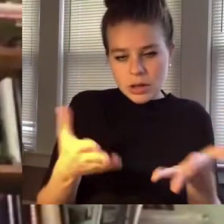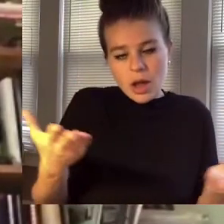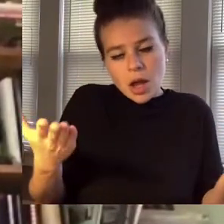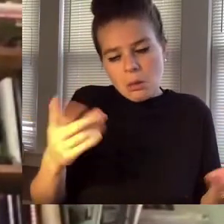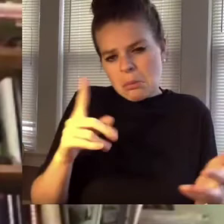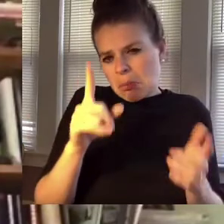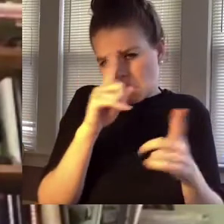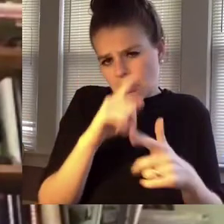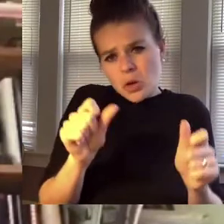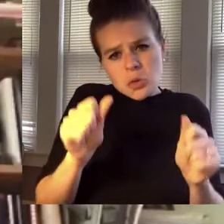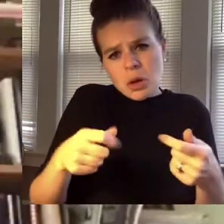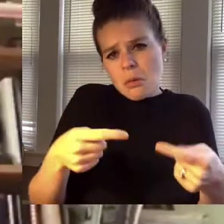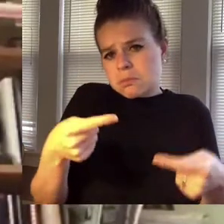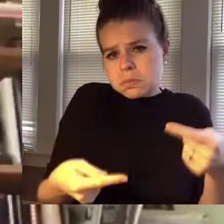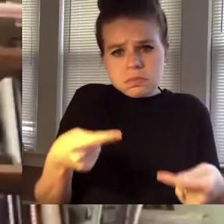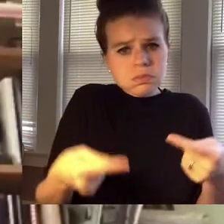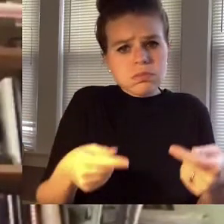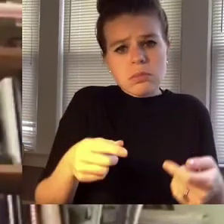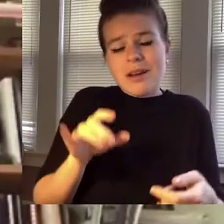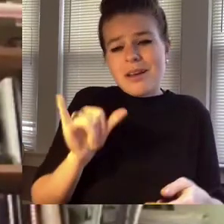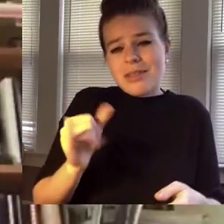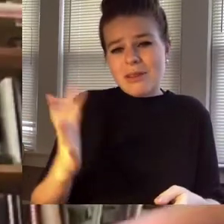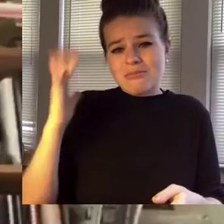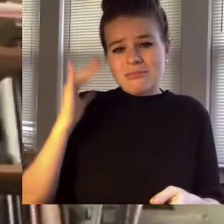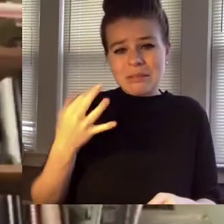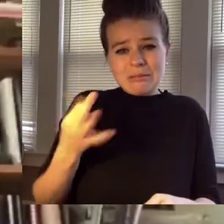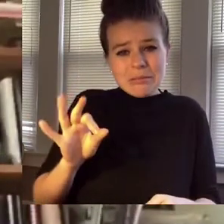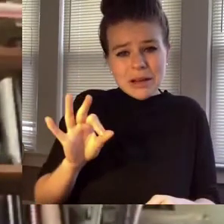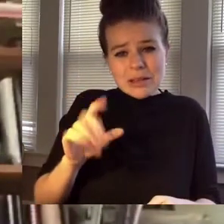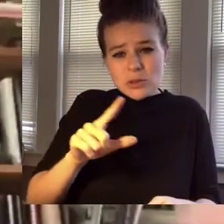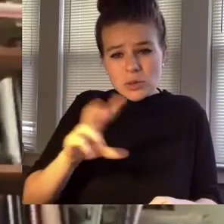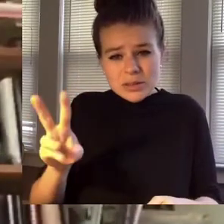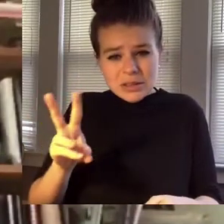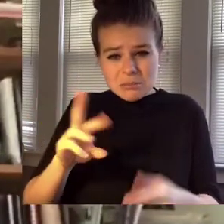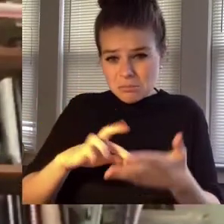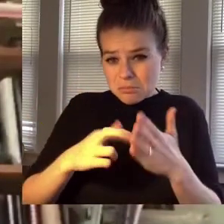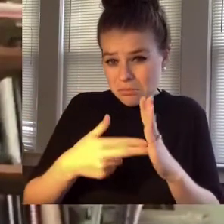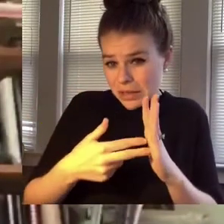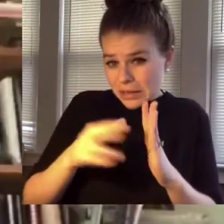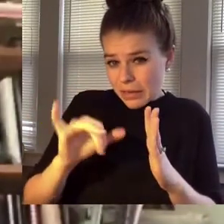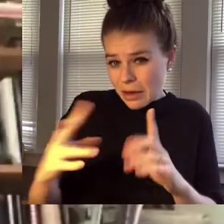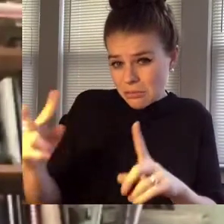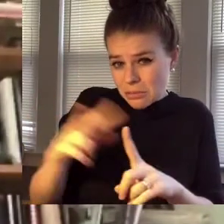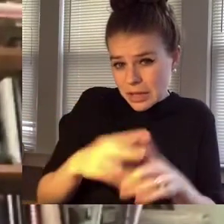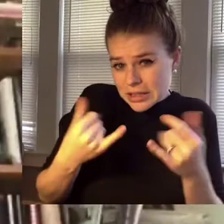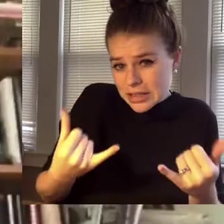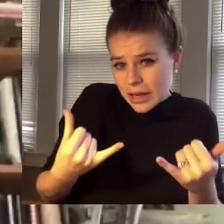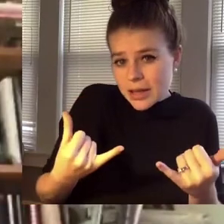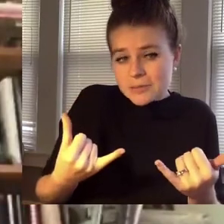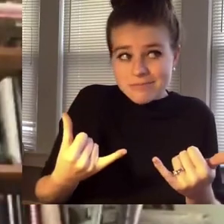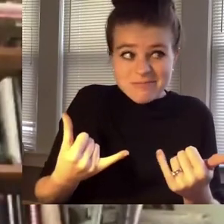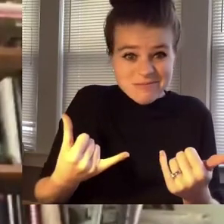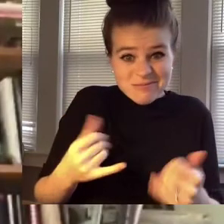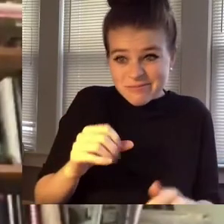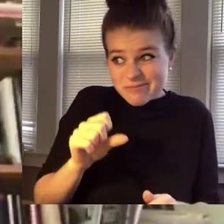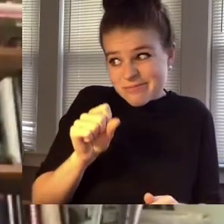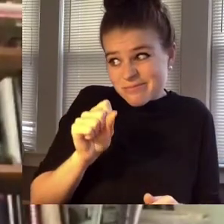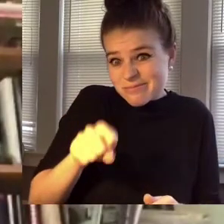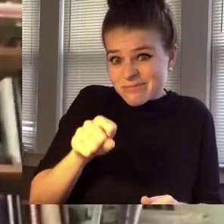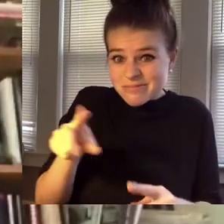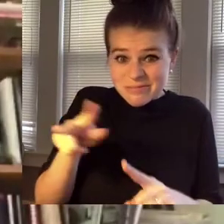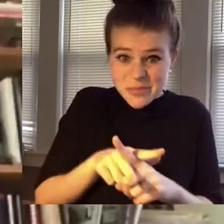want whether that was 1926 and that does that apply today. There's no question that it still applies today as a wrestling